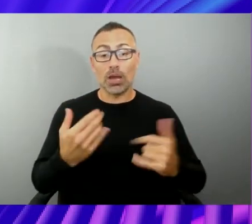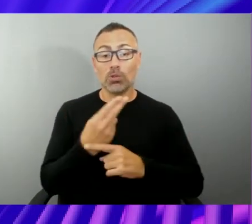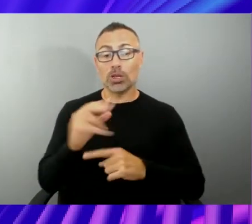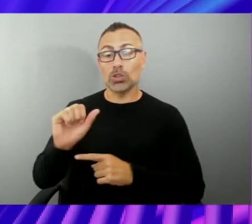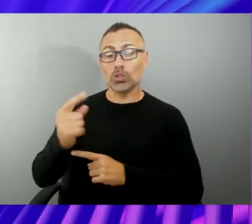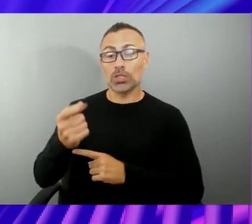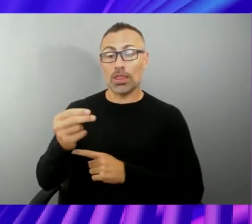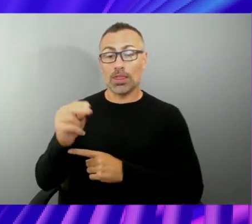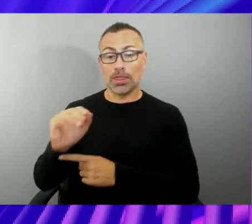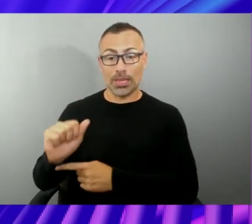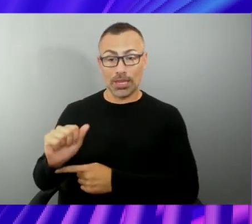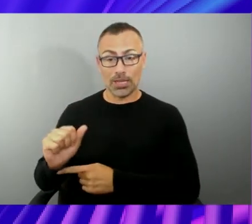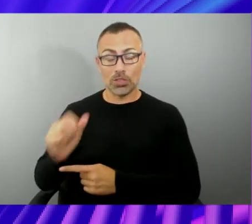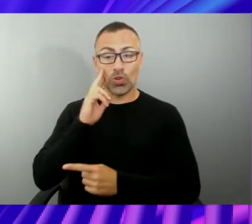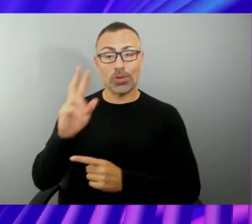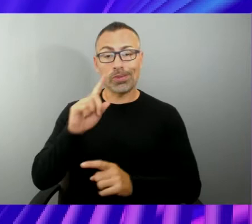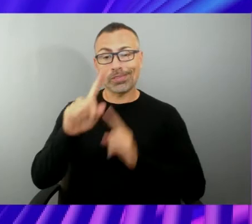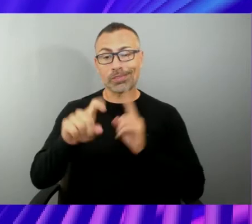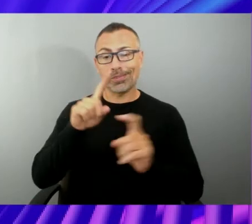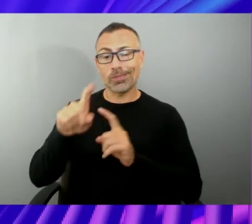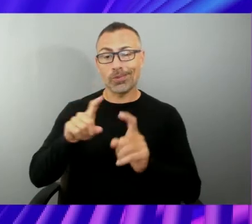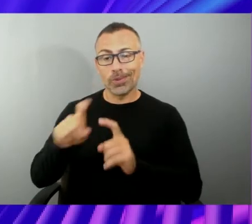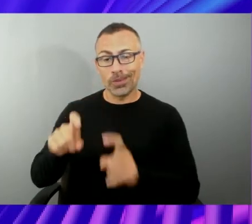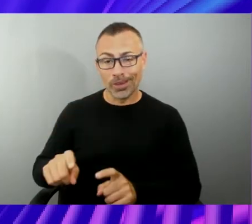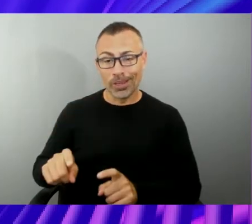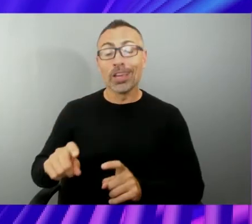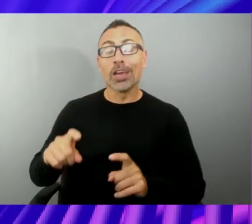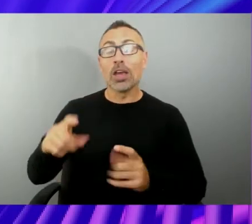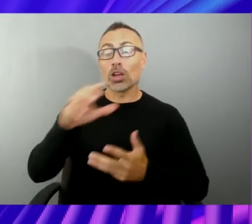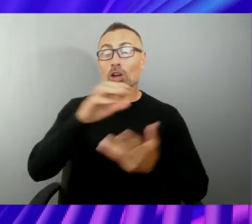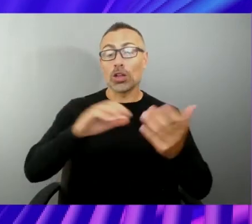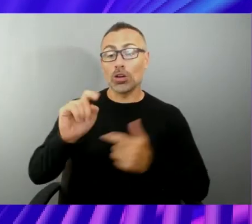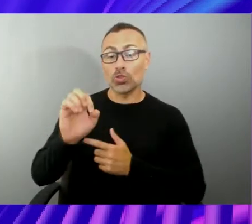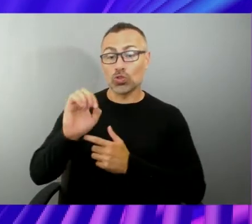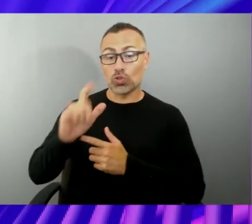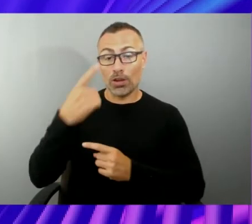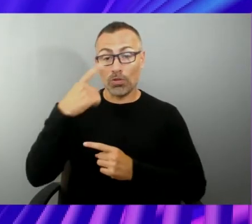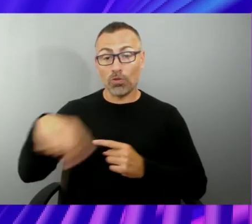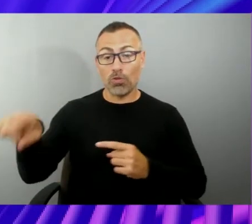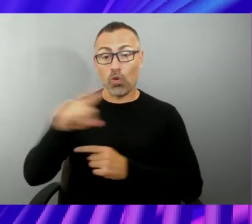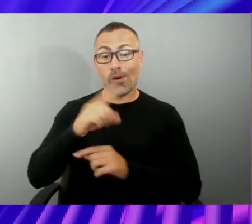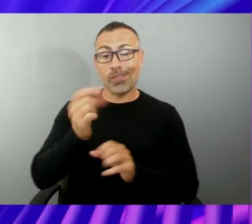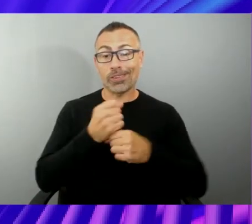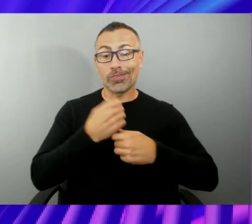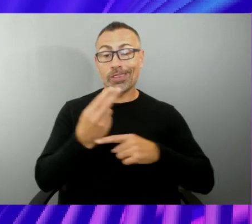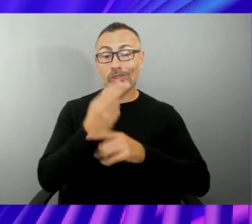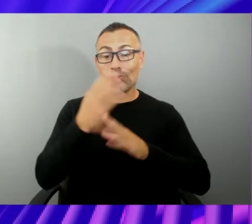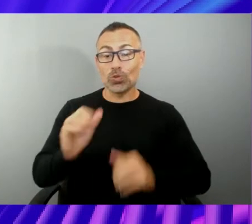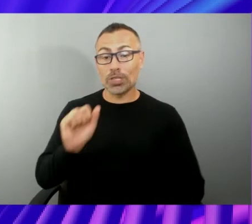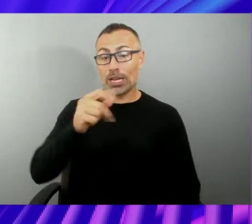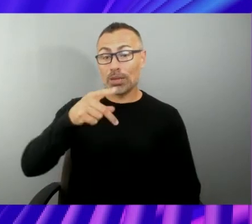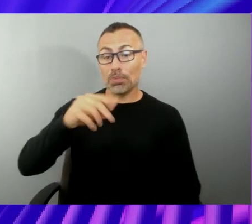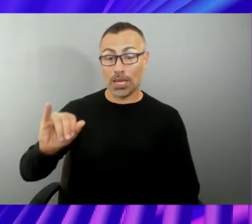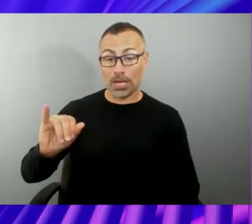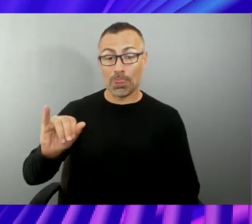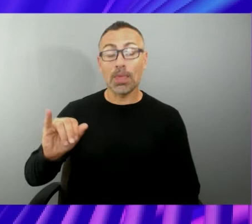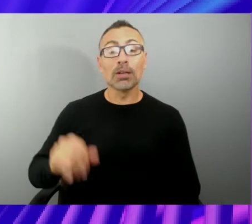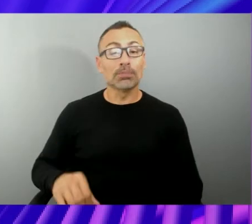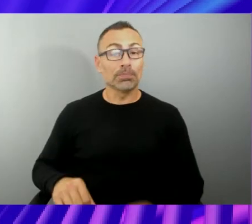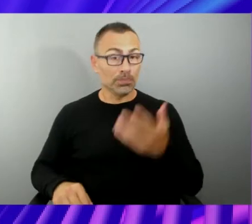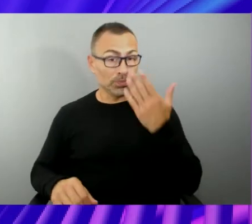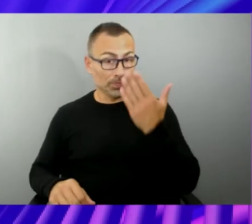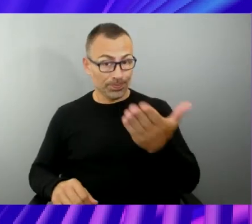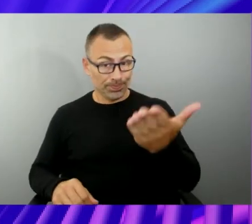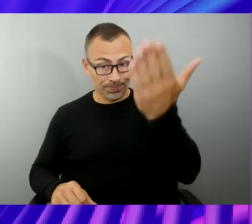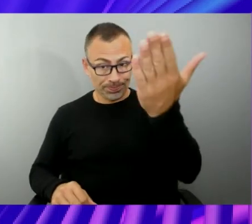CloudTrail for the create user API. Okay. And we see here we have a number of results. Quite a few. Yeah,